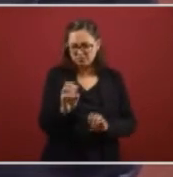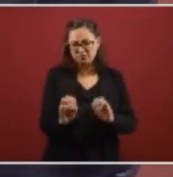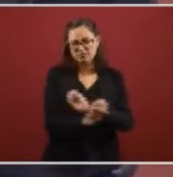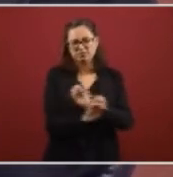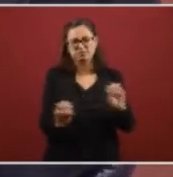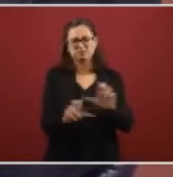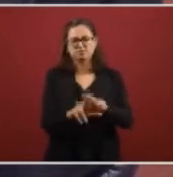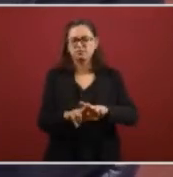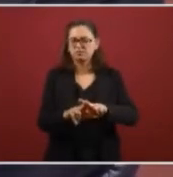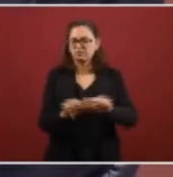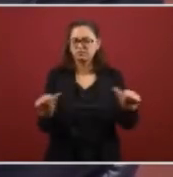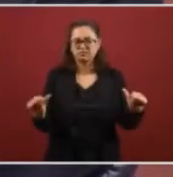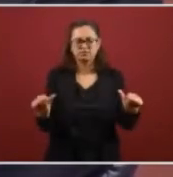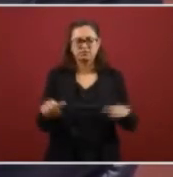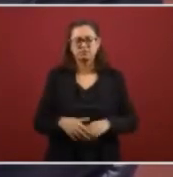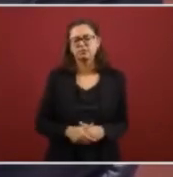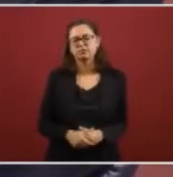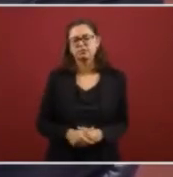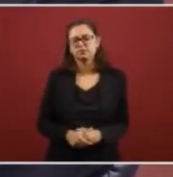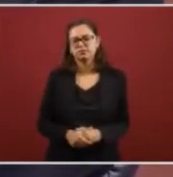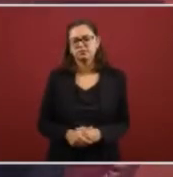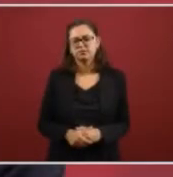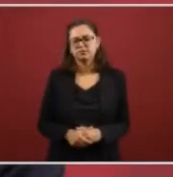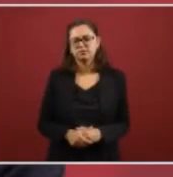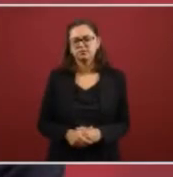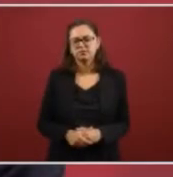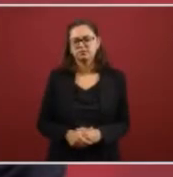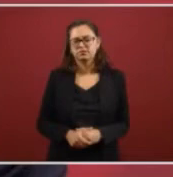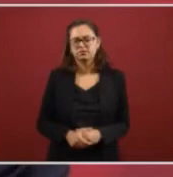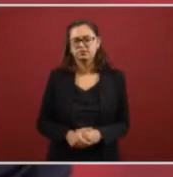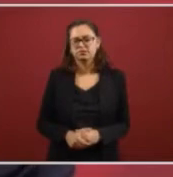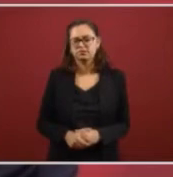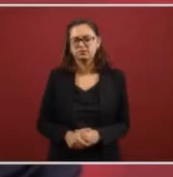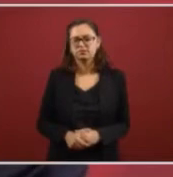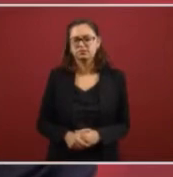These institutions should not be used to affect anyone.